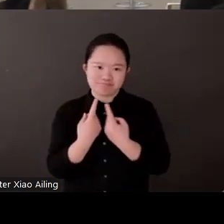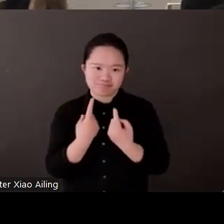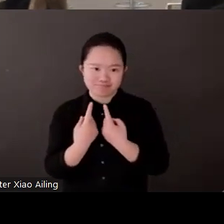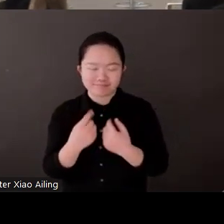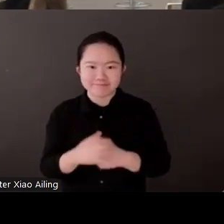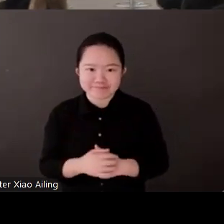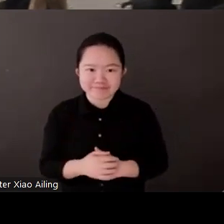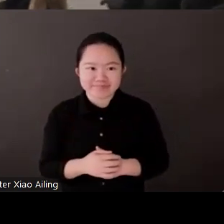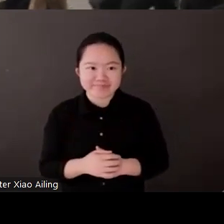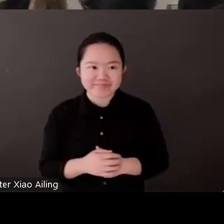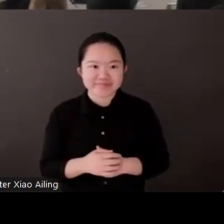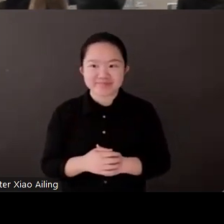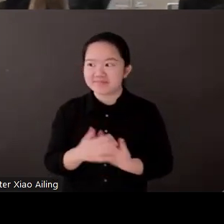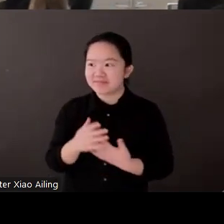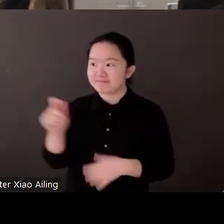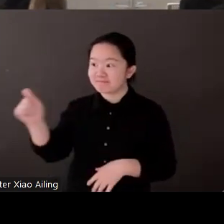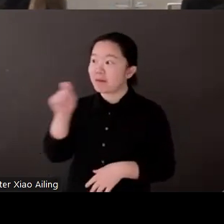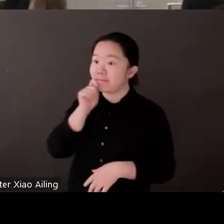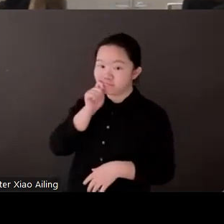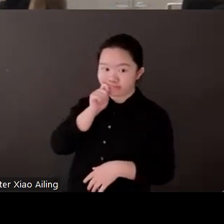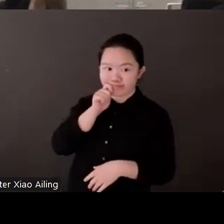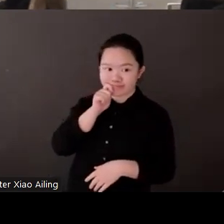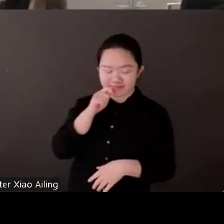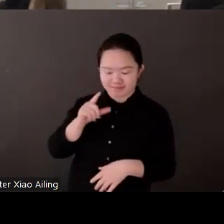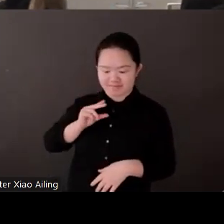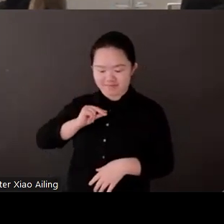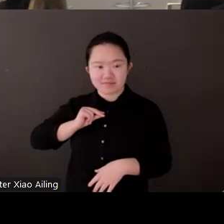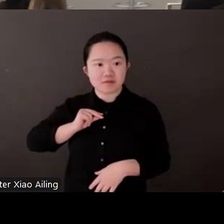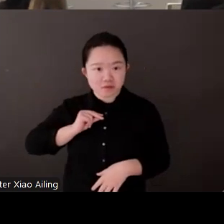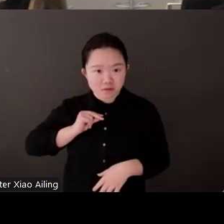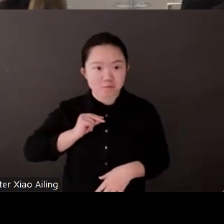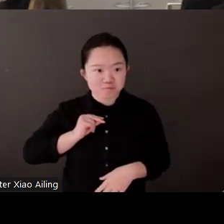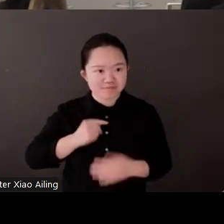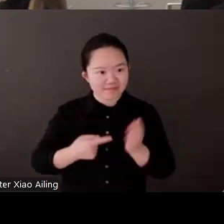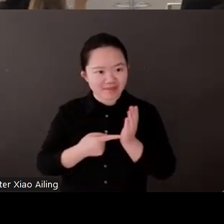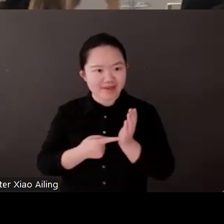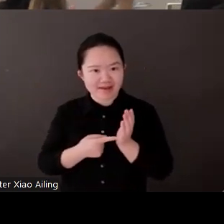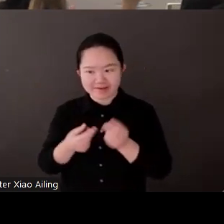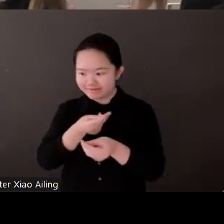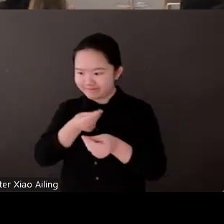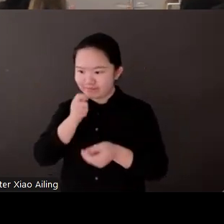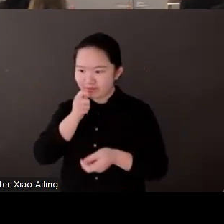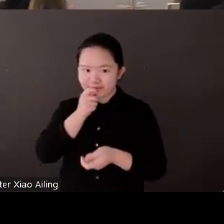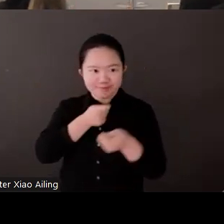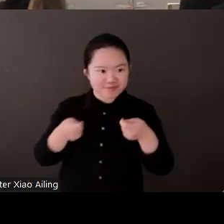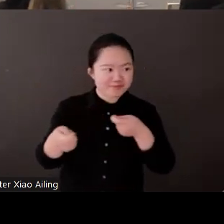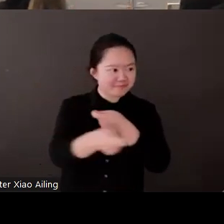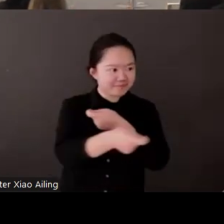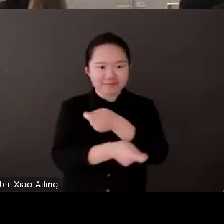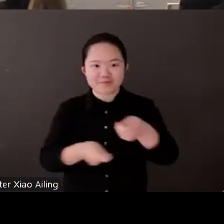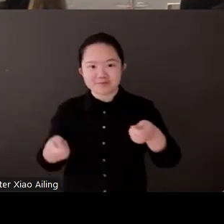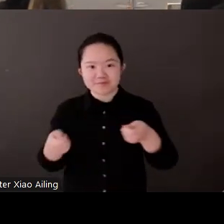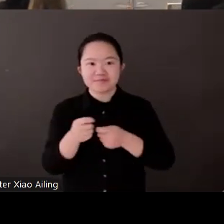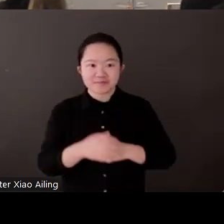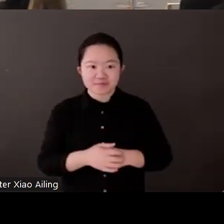microphone for... you need to talk a bit. Oh, sorry. I thought you had a... like this. No. Okay, but you